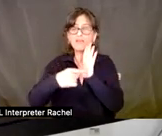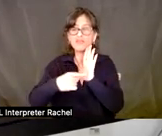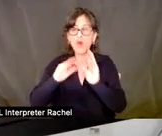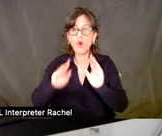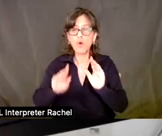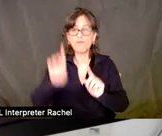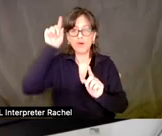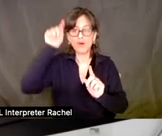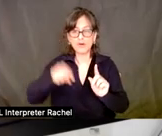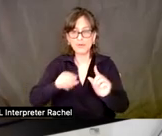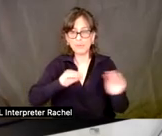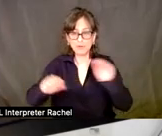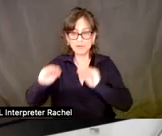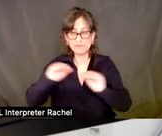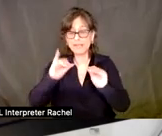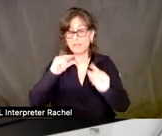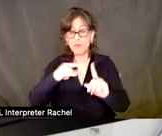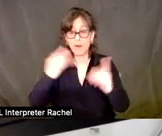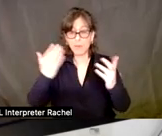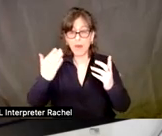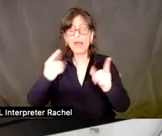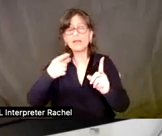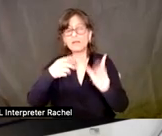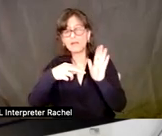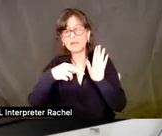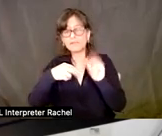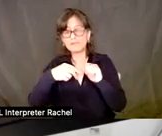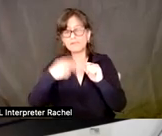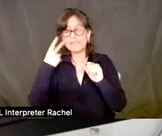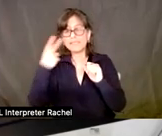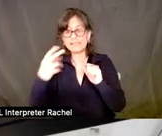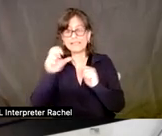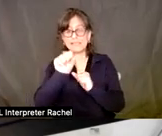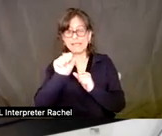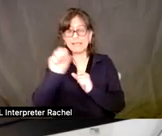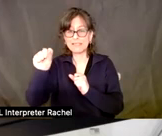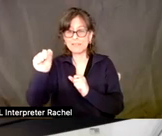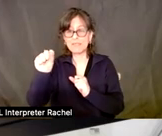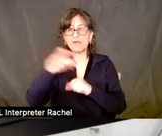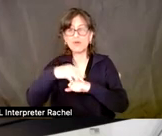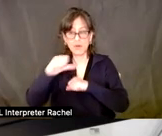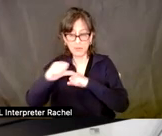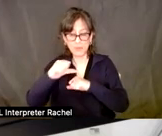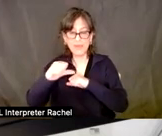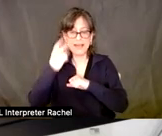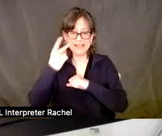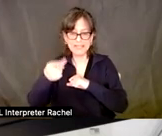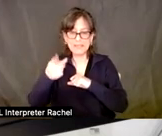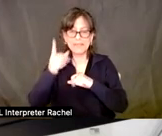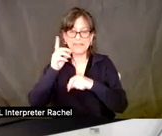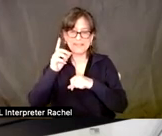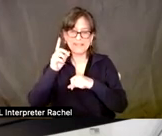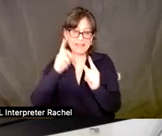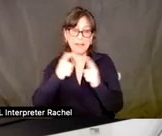movement. The point here is to look at the San Simeon earthquake, which is the big